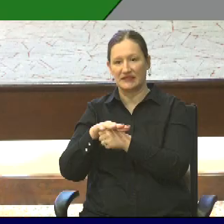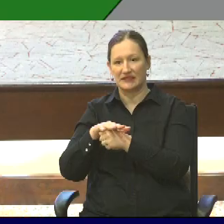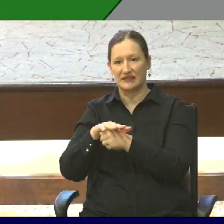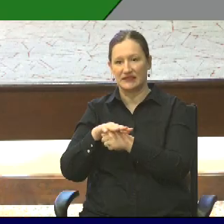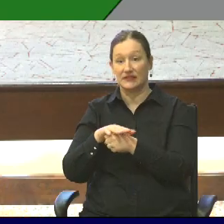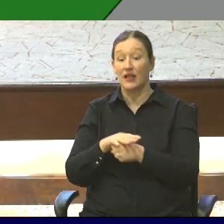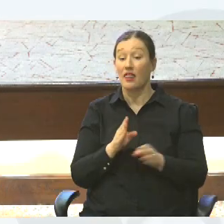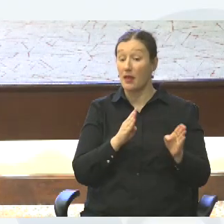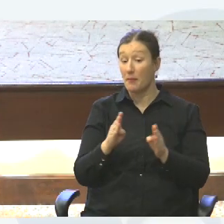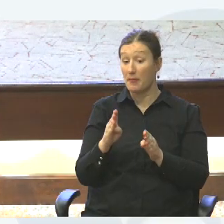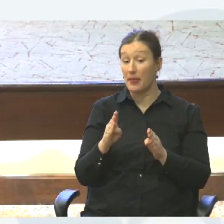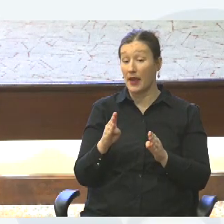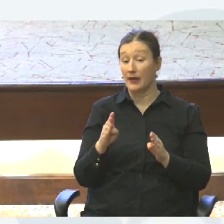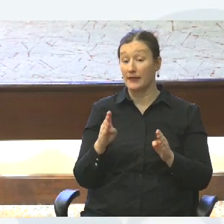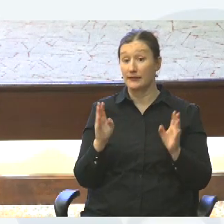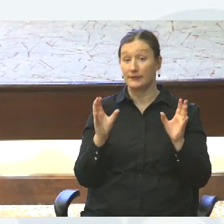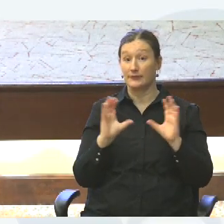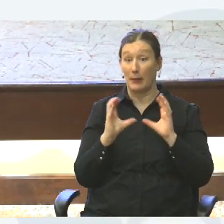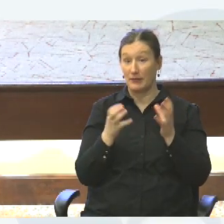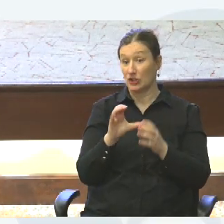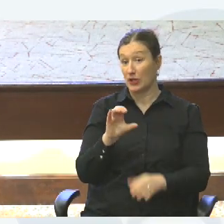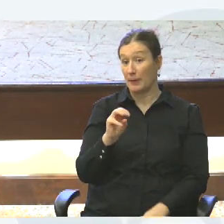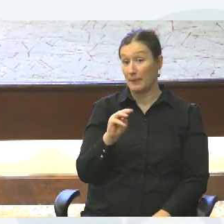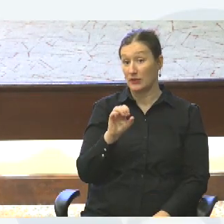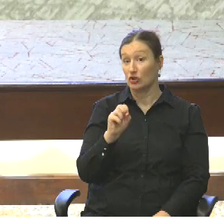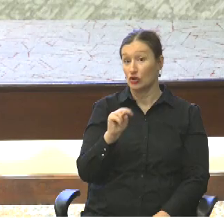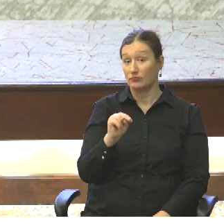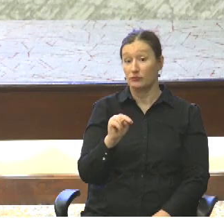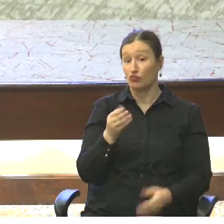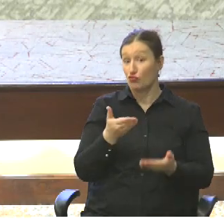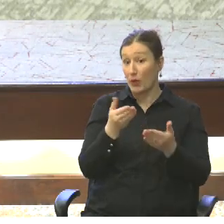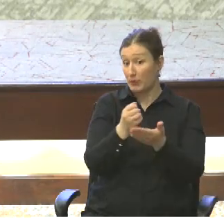Plan Commission did recommend approval of that.